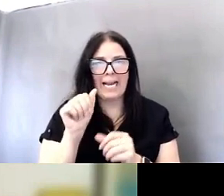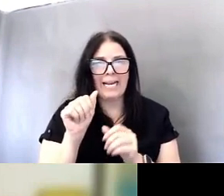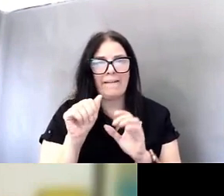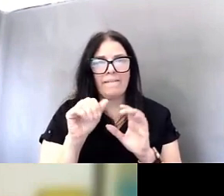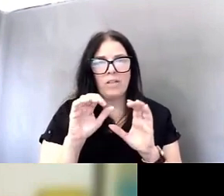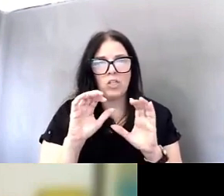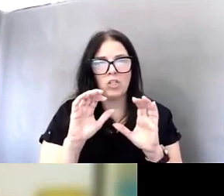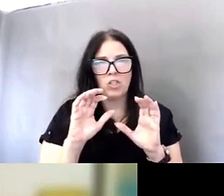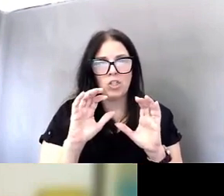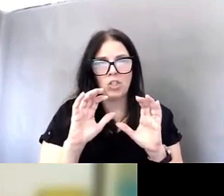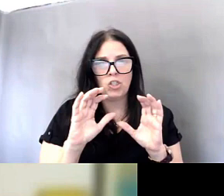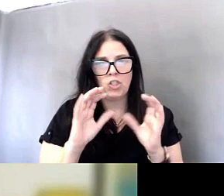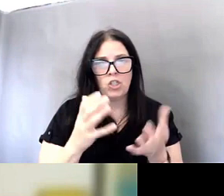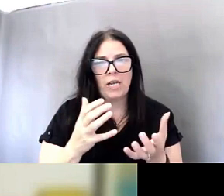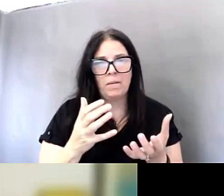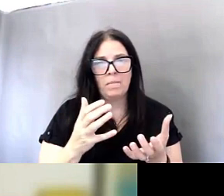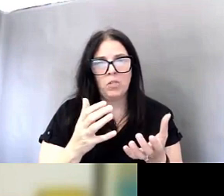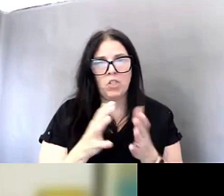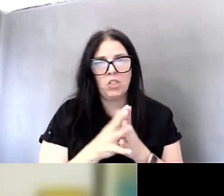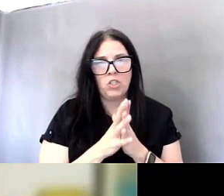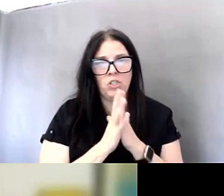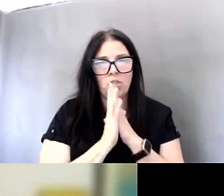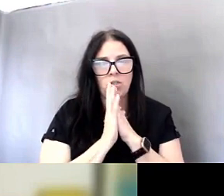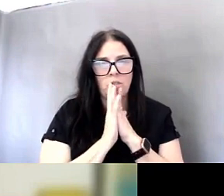And if you click on one of those,